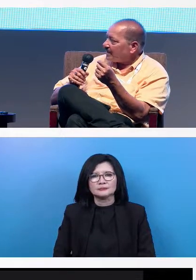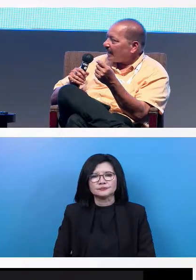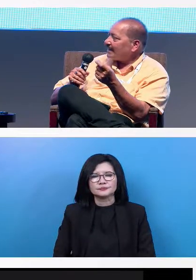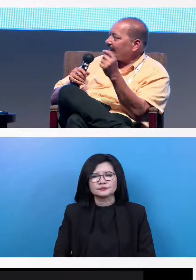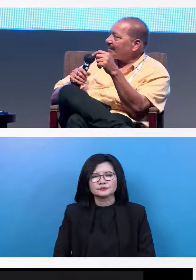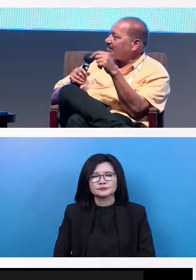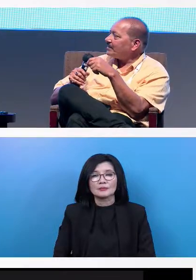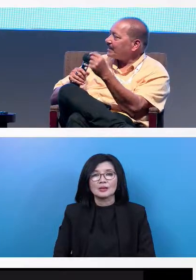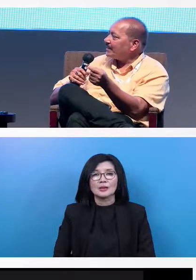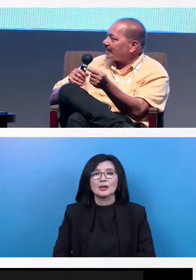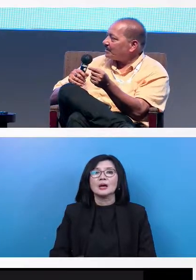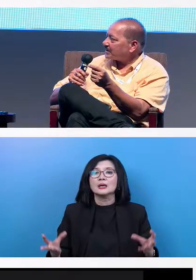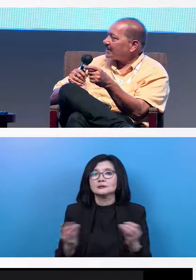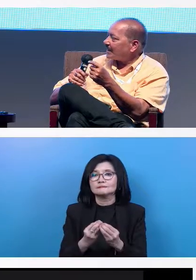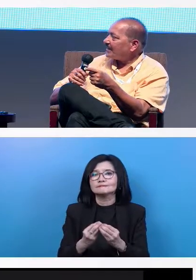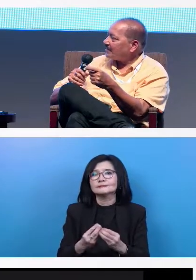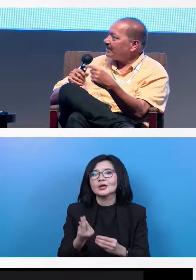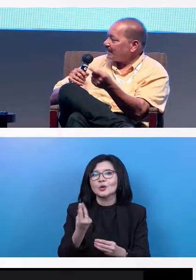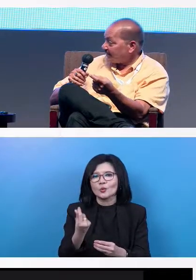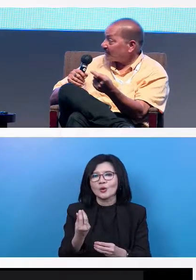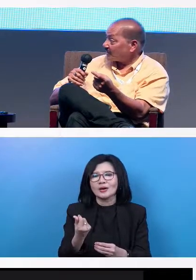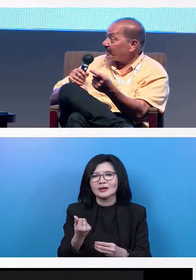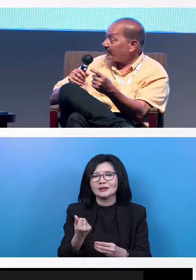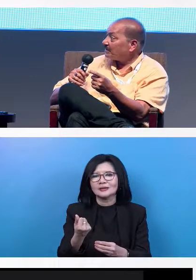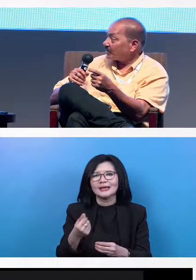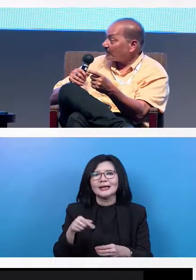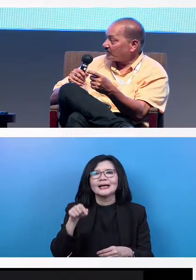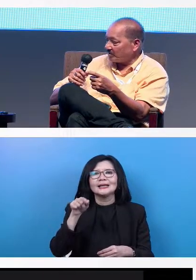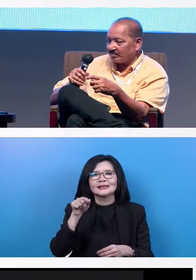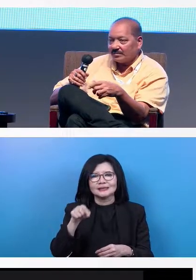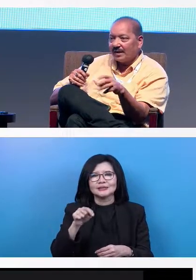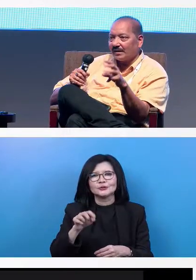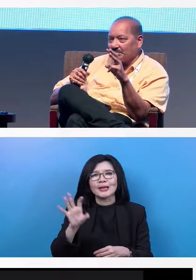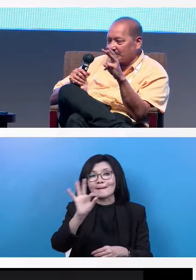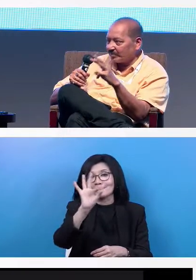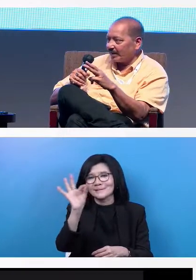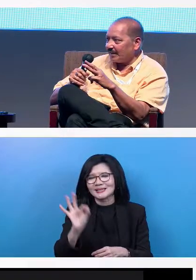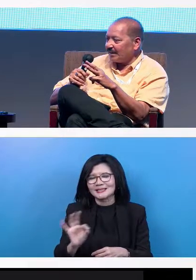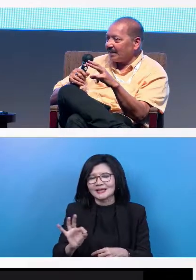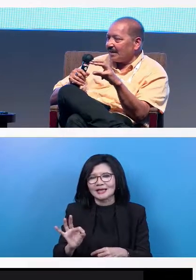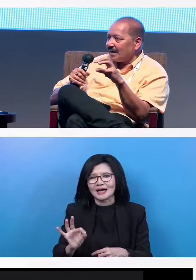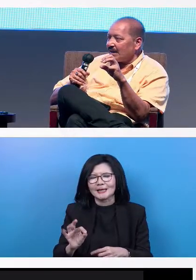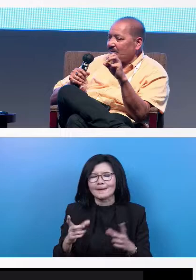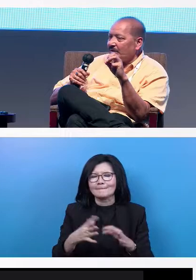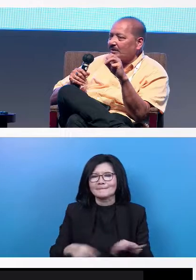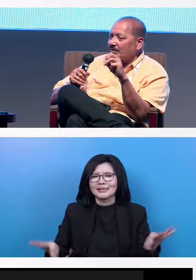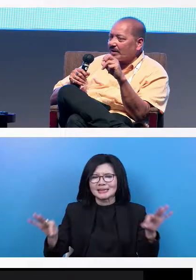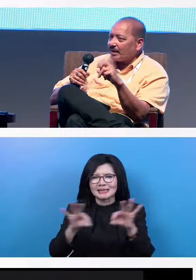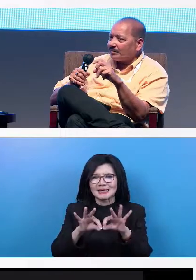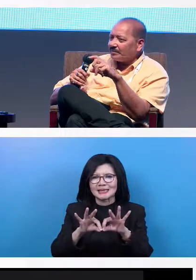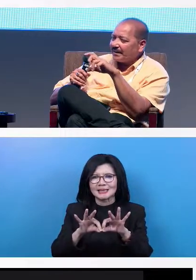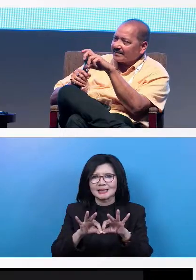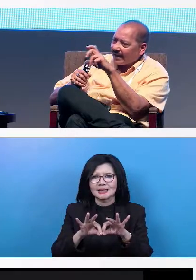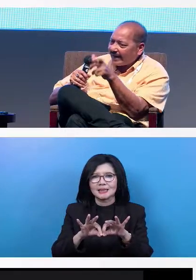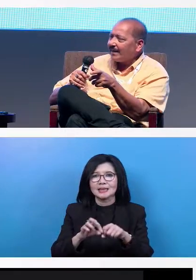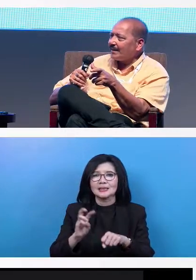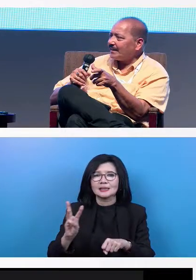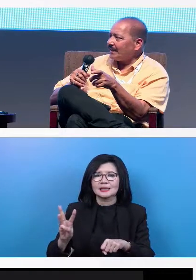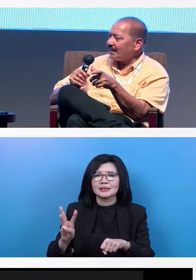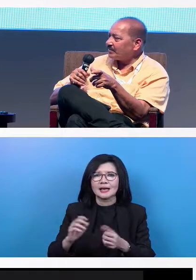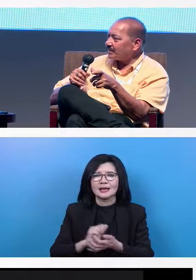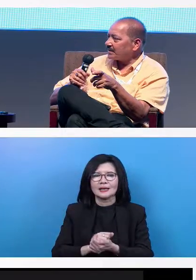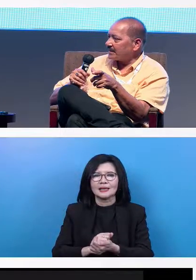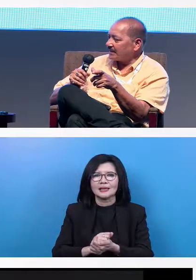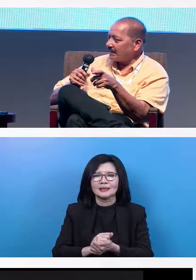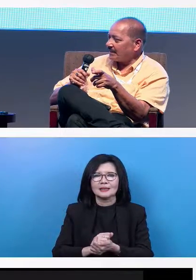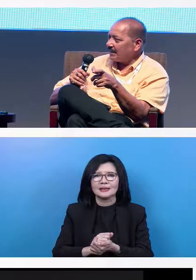involved, and that is what the critical question that actually is also need to be thought through. And number three, when you are talking of designing